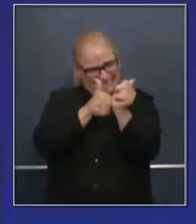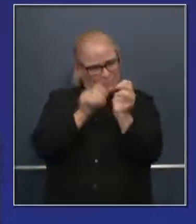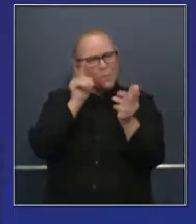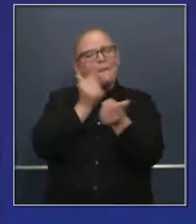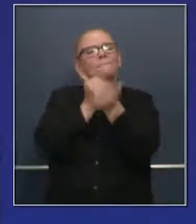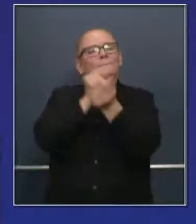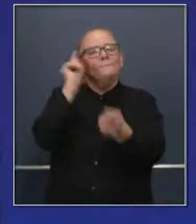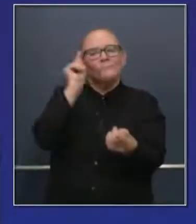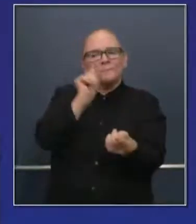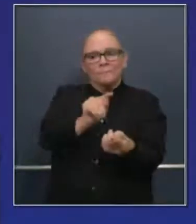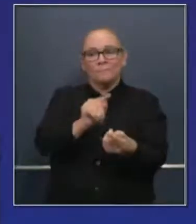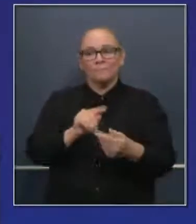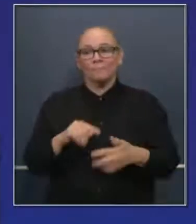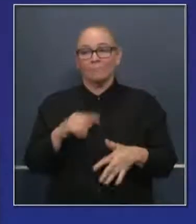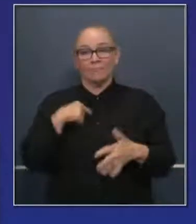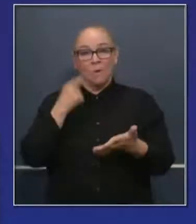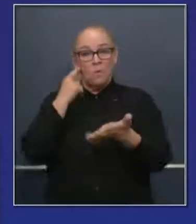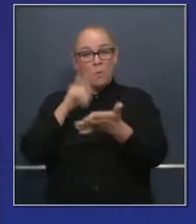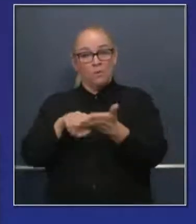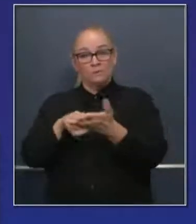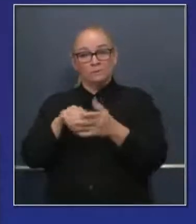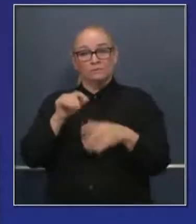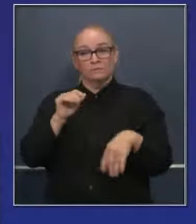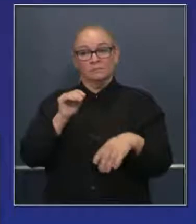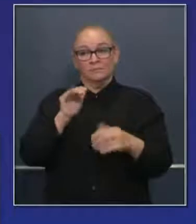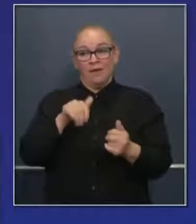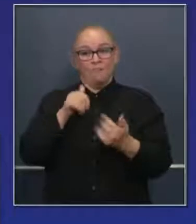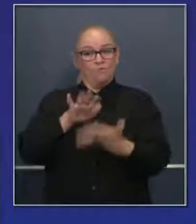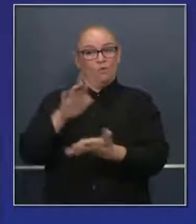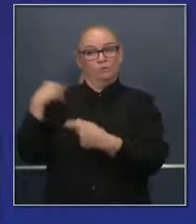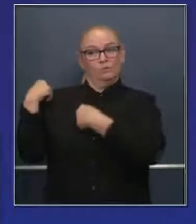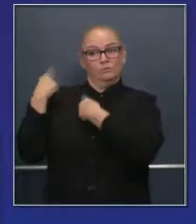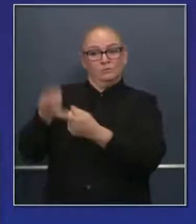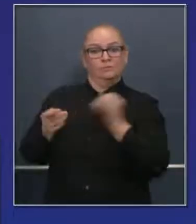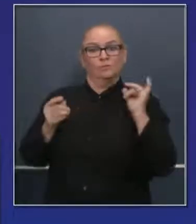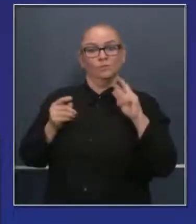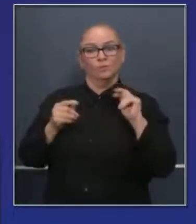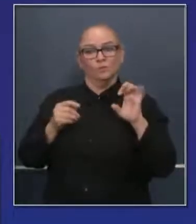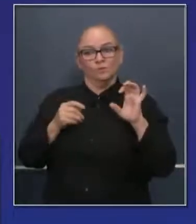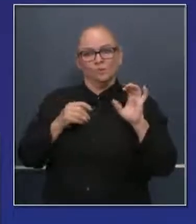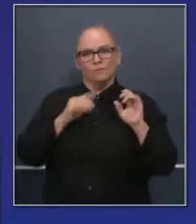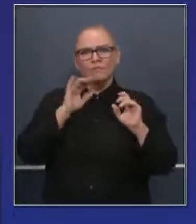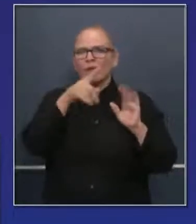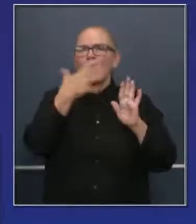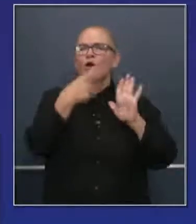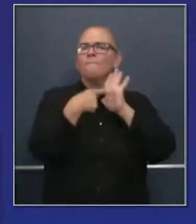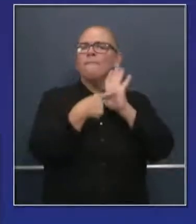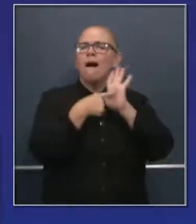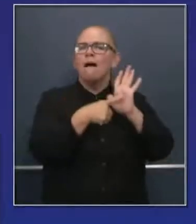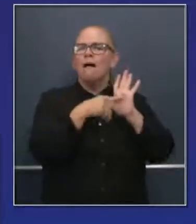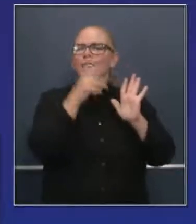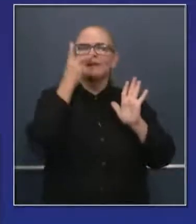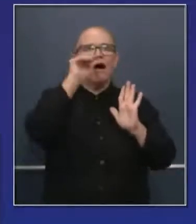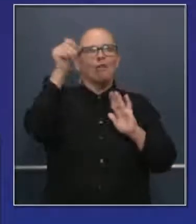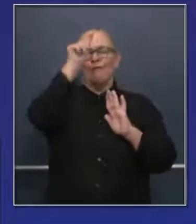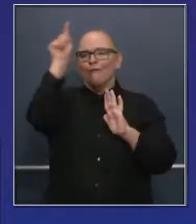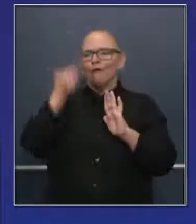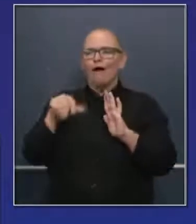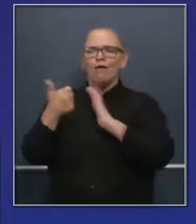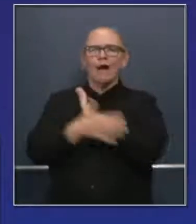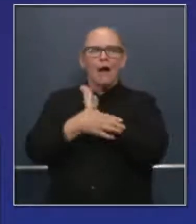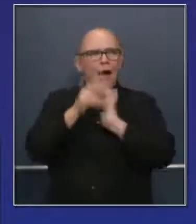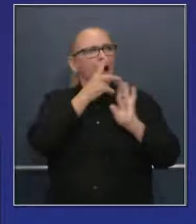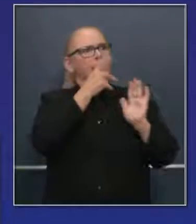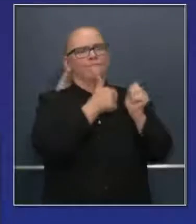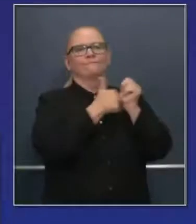long-windedly has now become a model in terms of our approach, the Imperial approach, in other parts of the state.